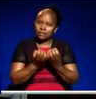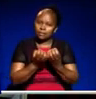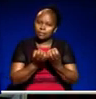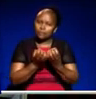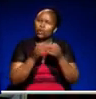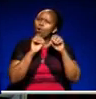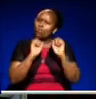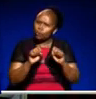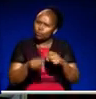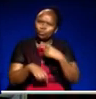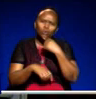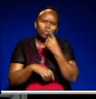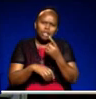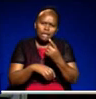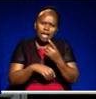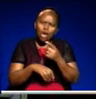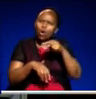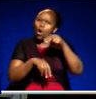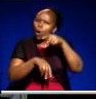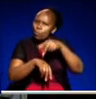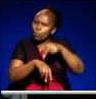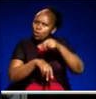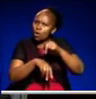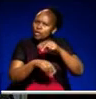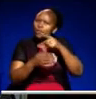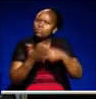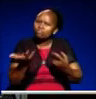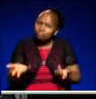Can you tell me what a pronoun is?